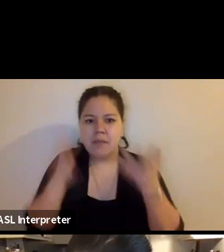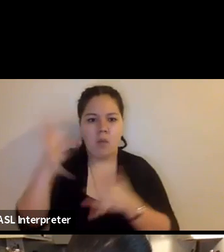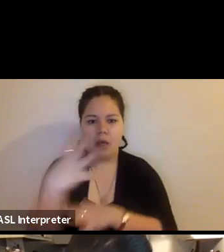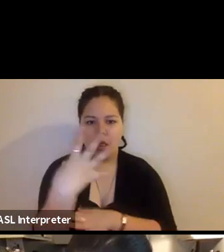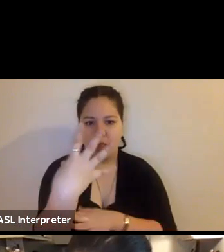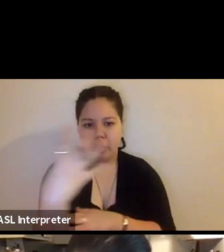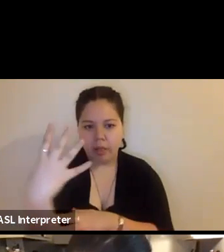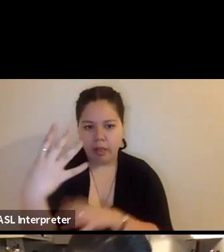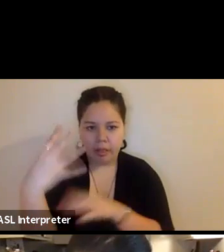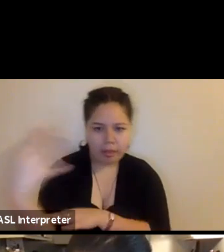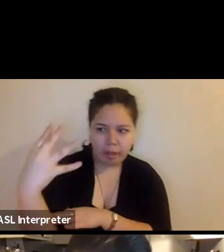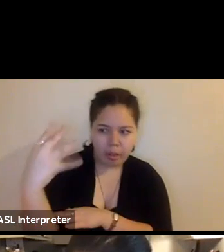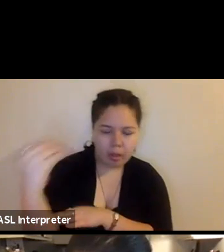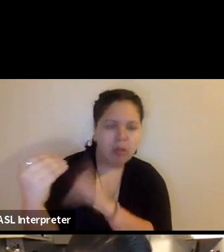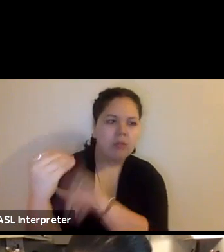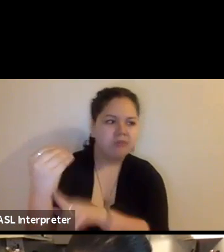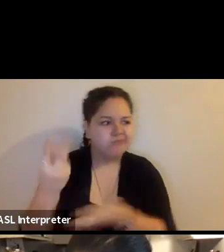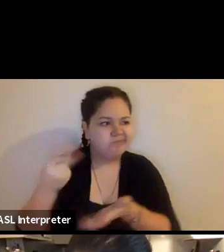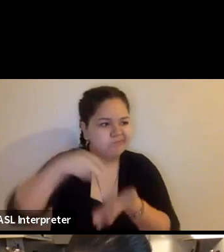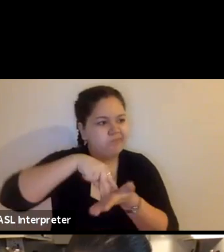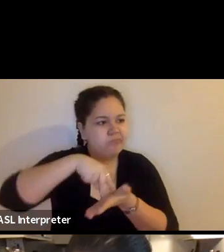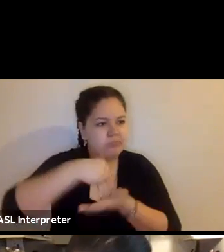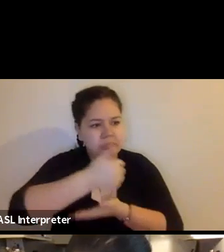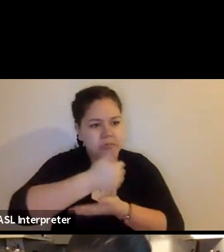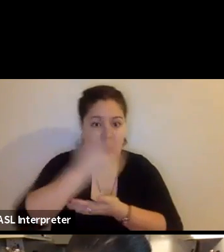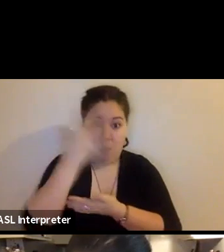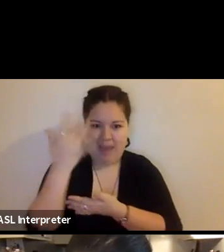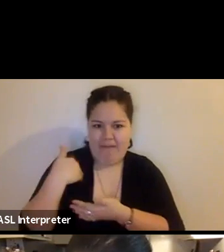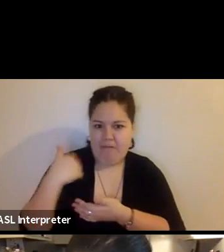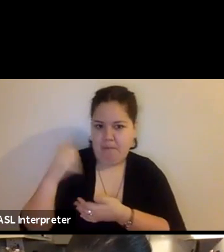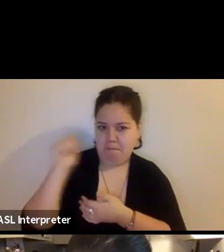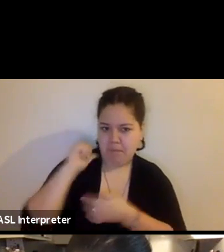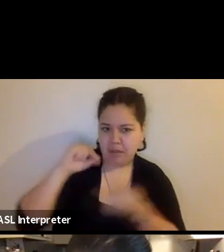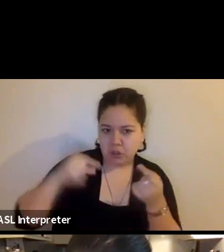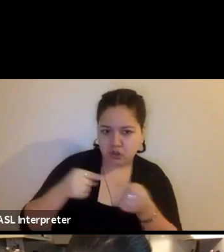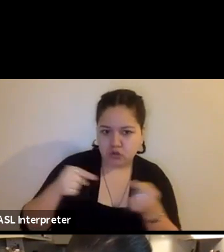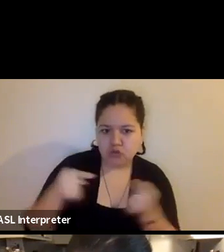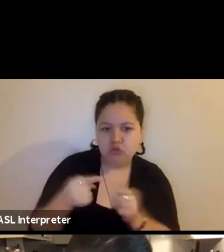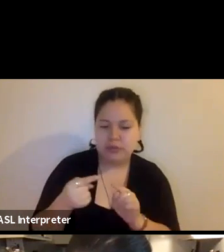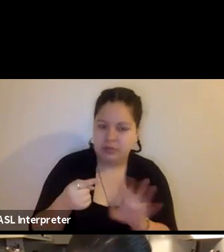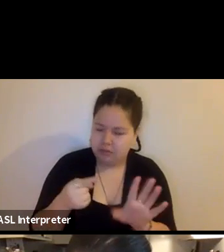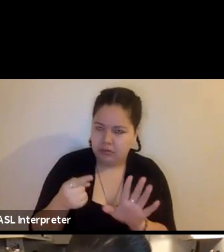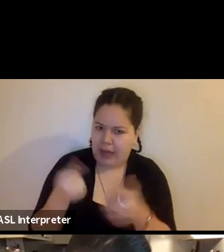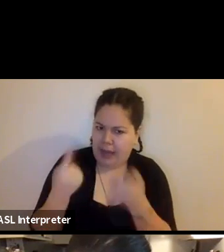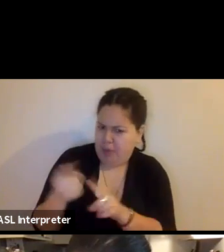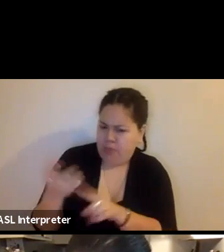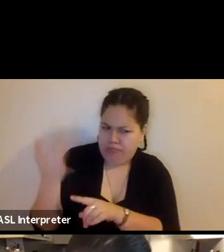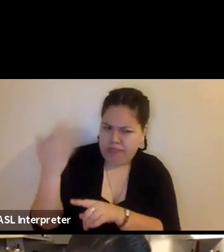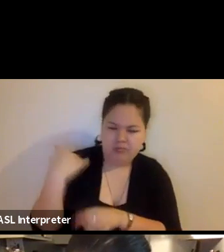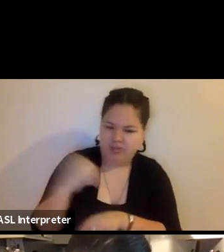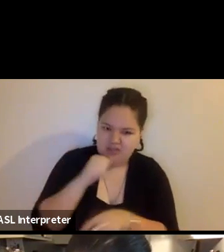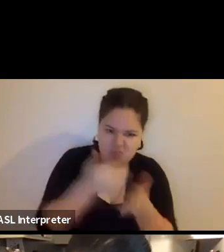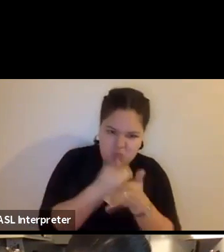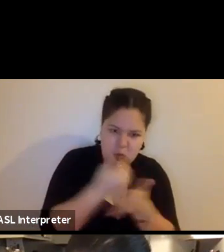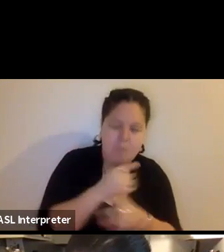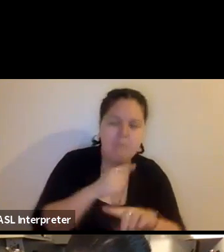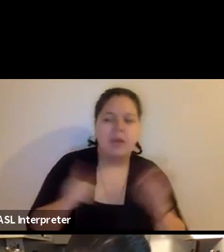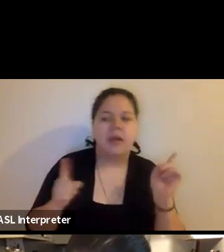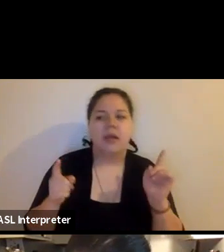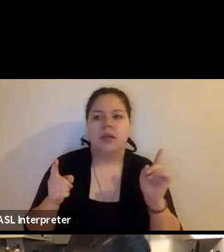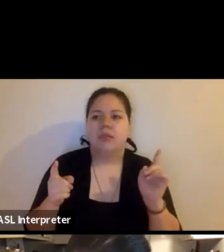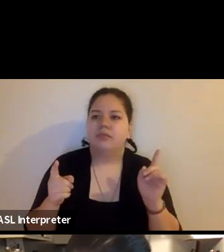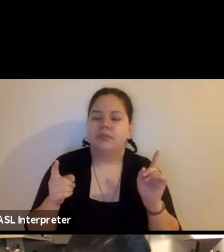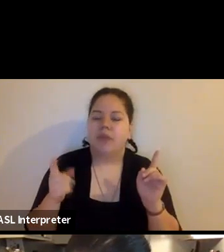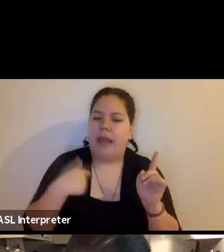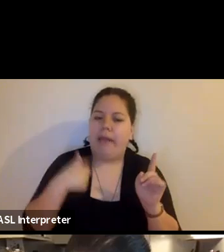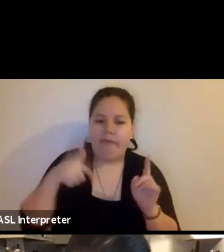again because I am going through a back injury too, which is old. It's not fresh, but still, to keep